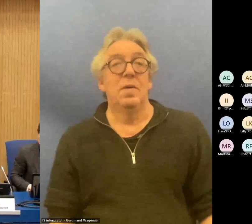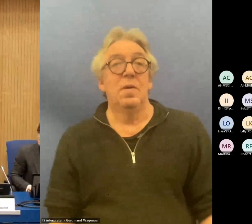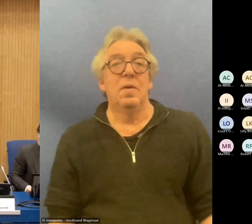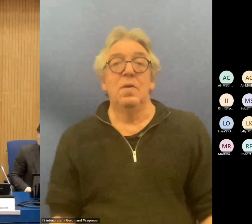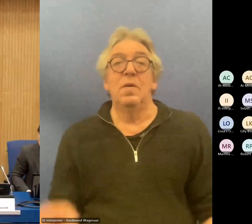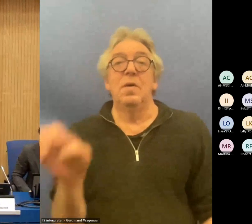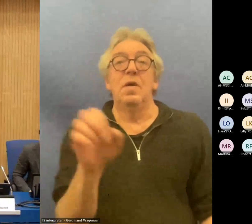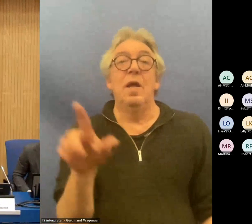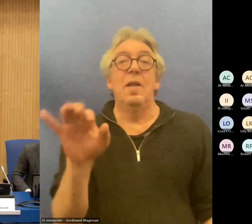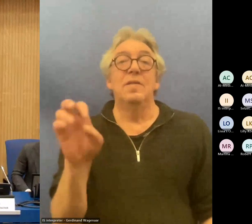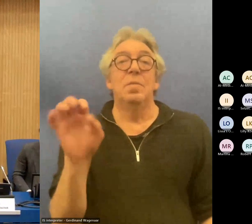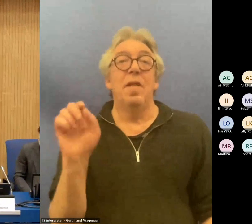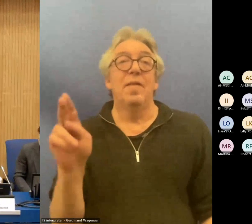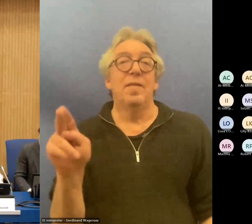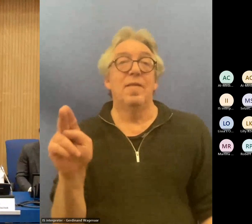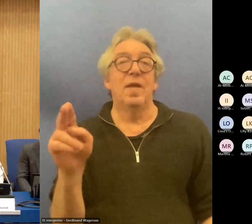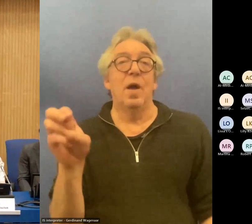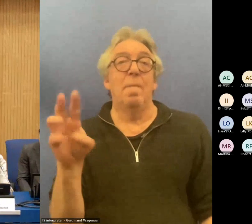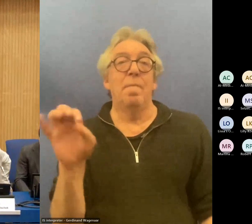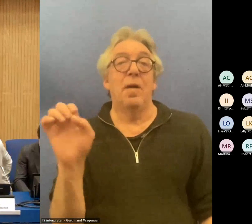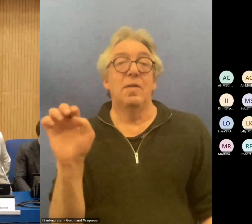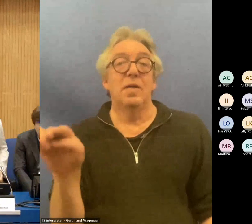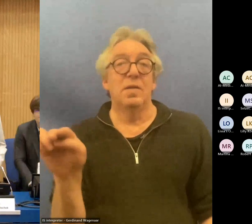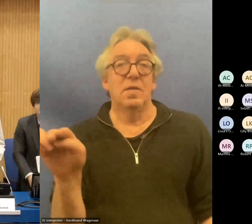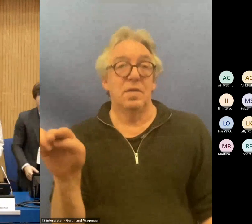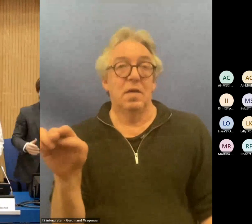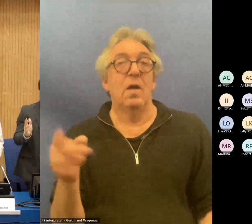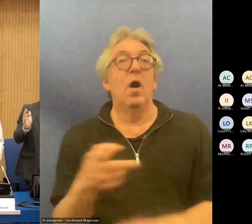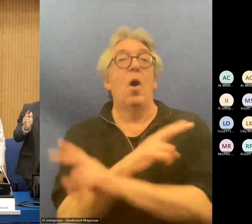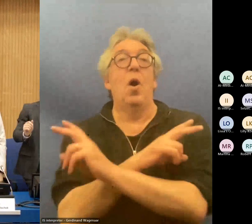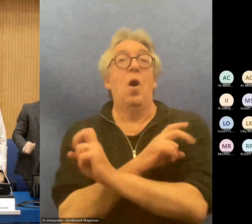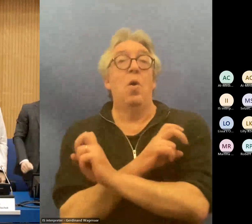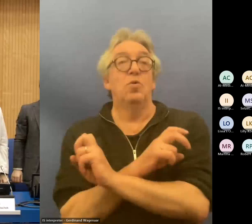Elisabeth and Martin, Ungargasse from Austria.